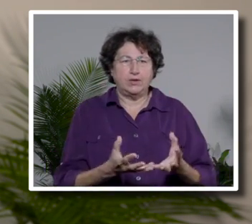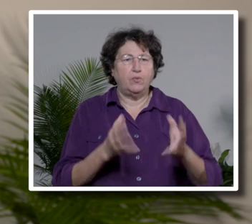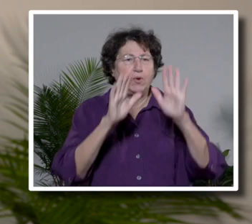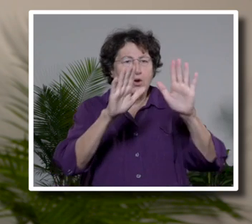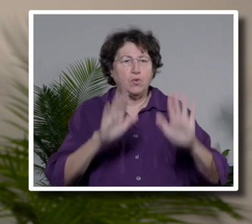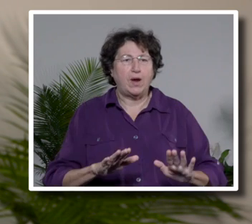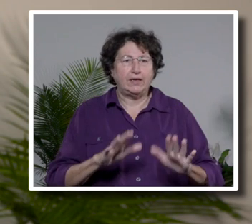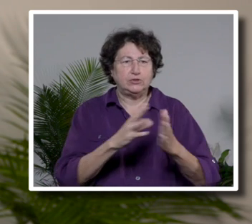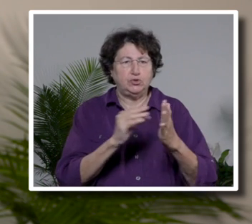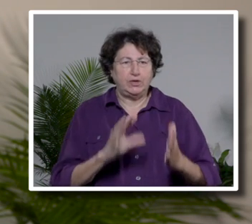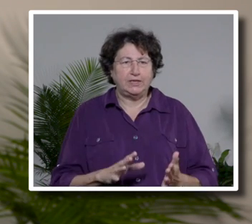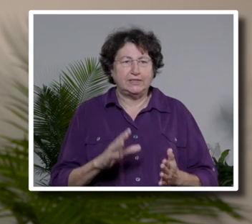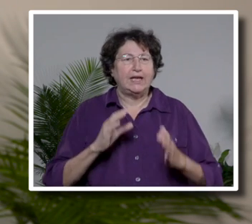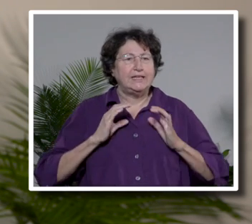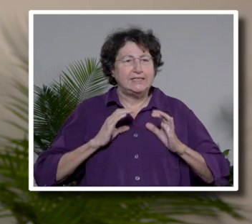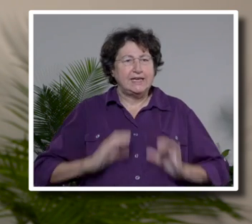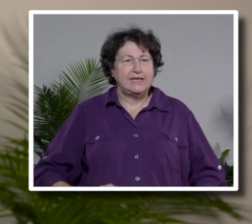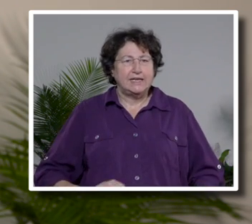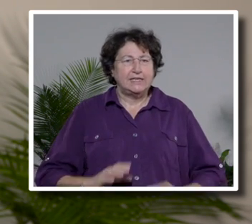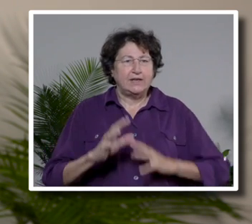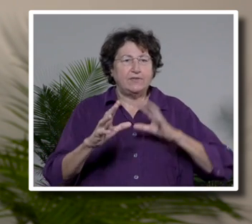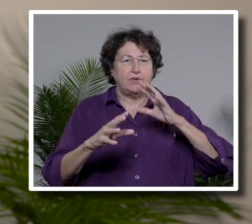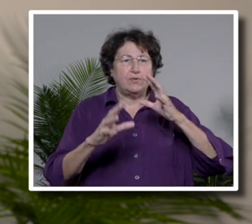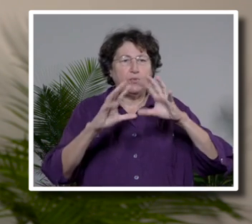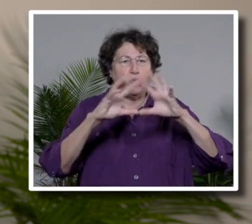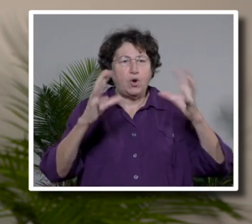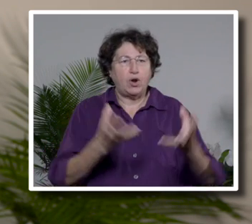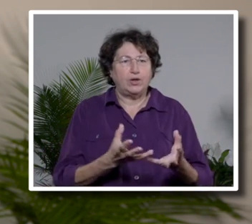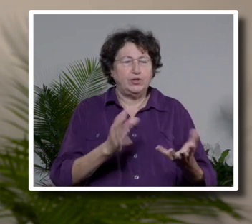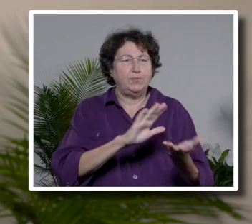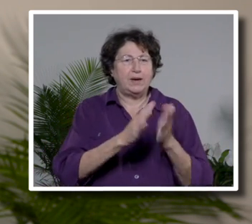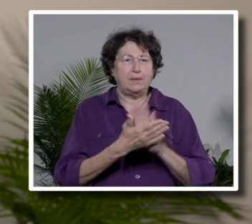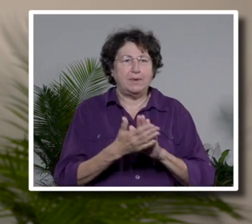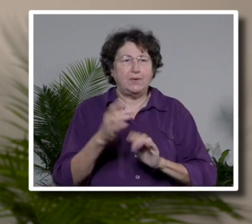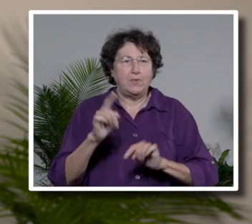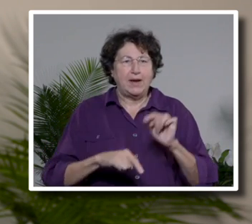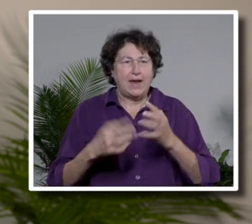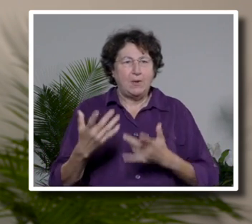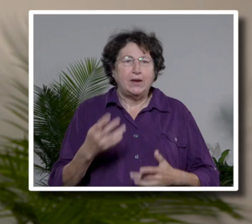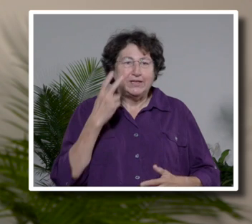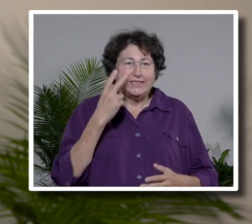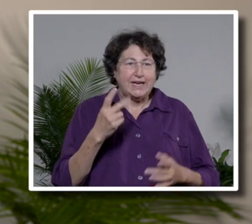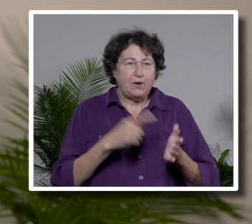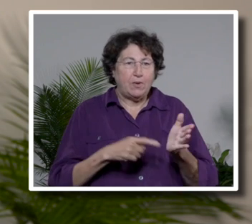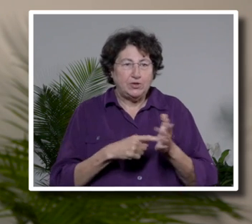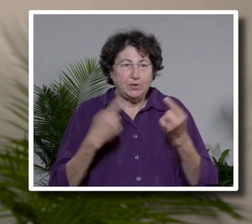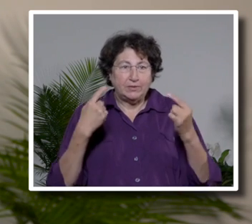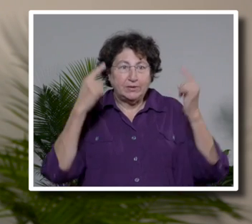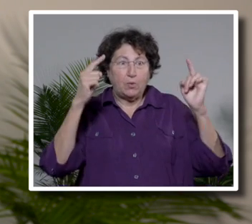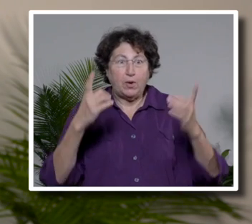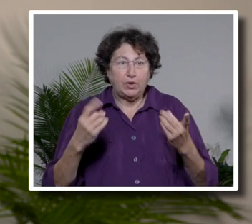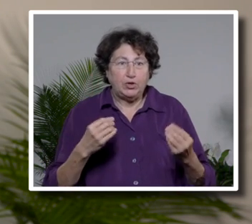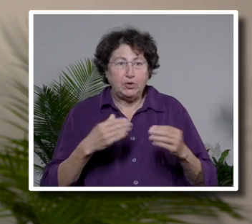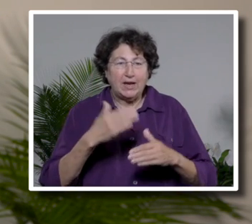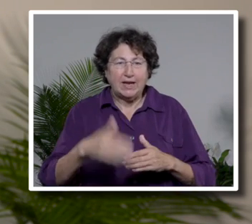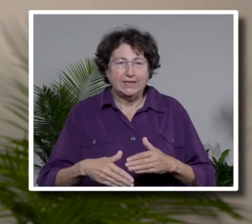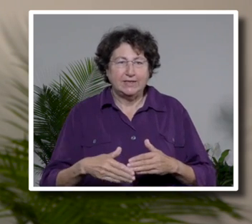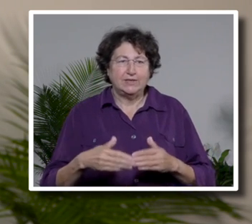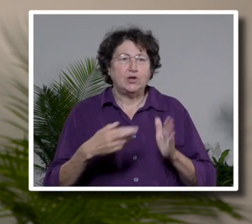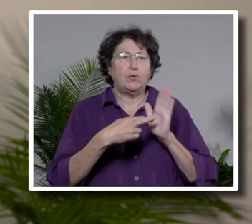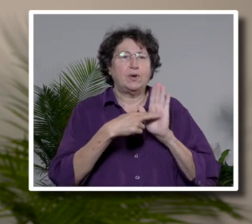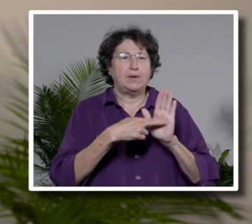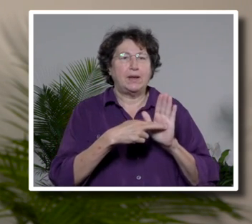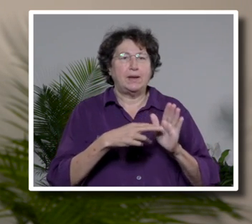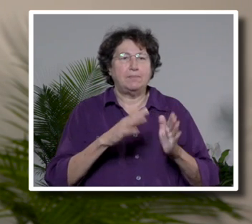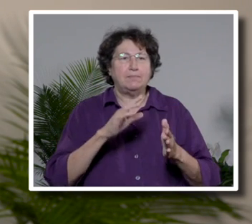are and for what great citizens of the world you are becoming. We can't wait to see what you will achieve next. So on